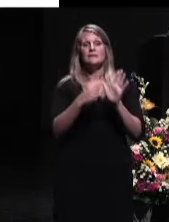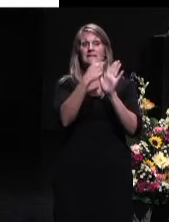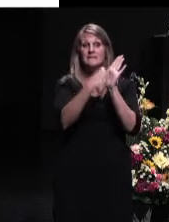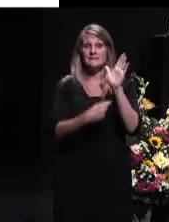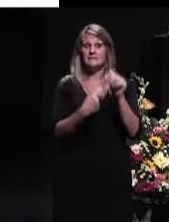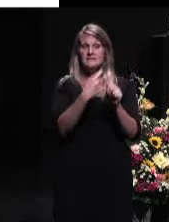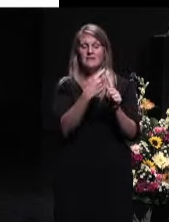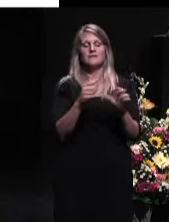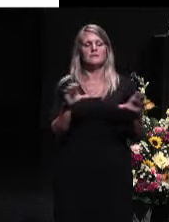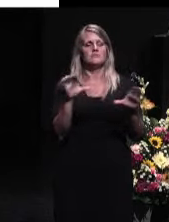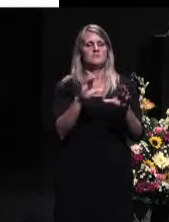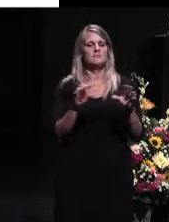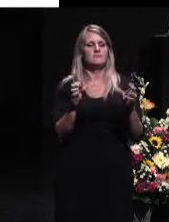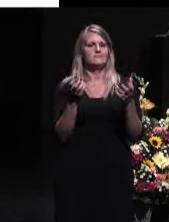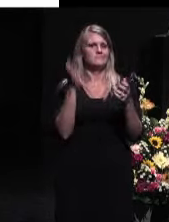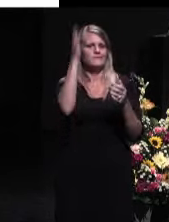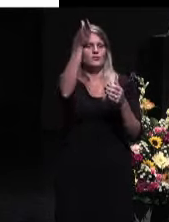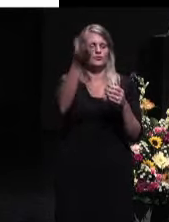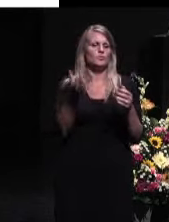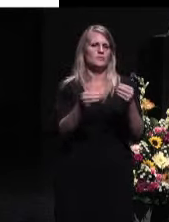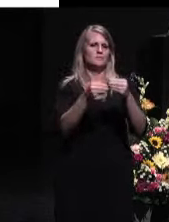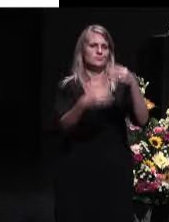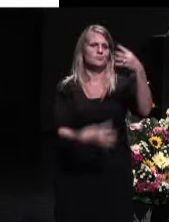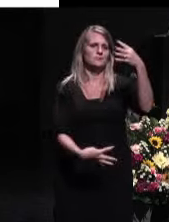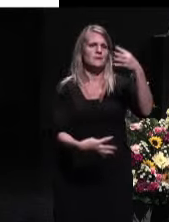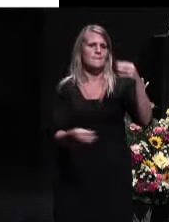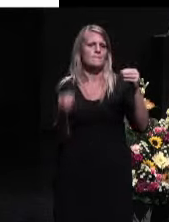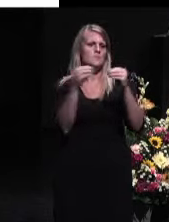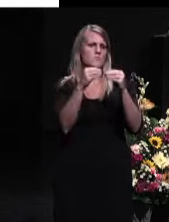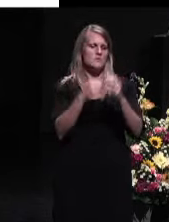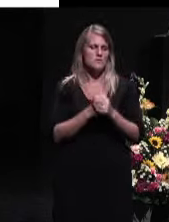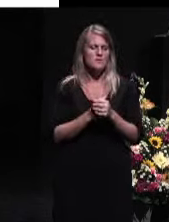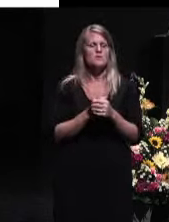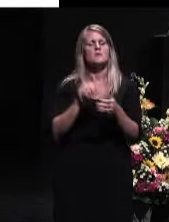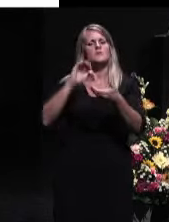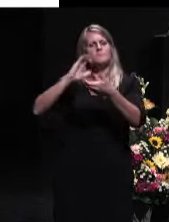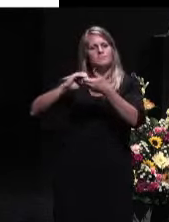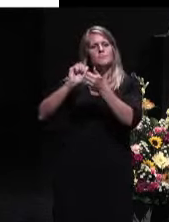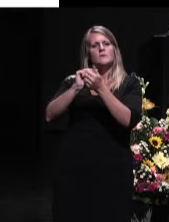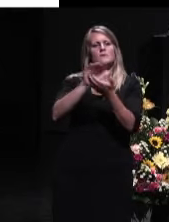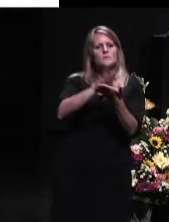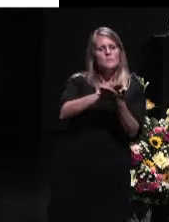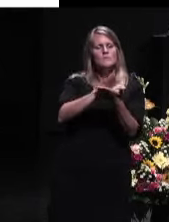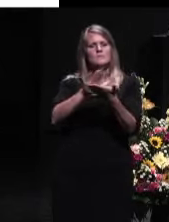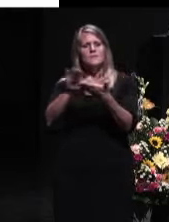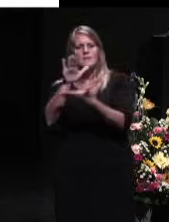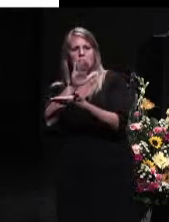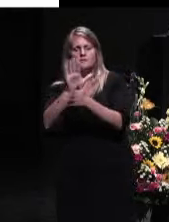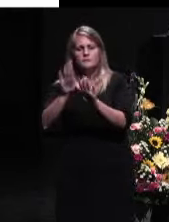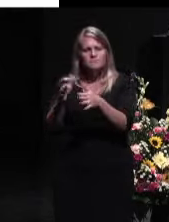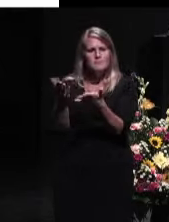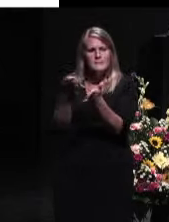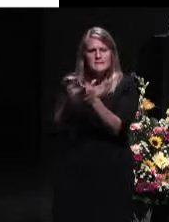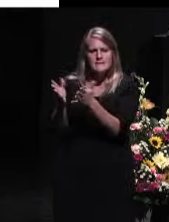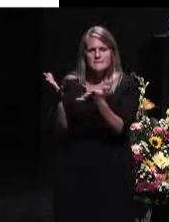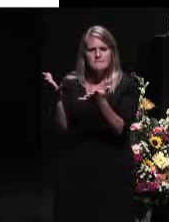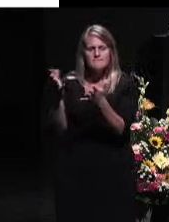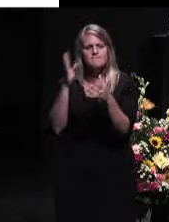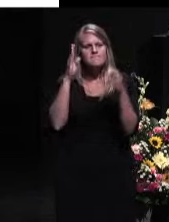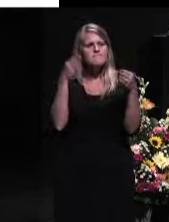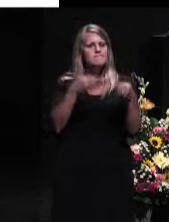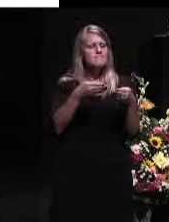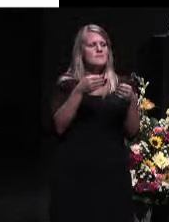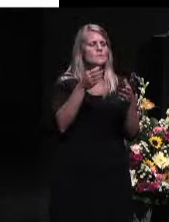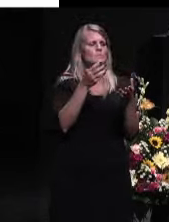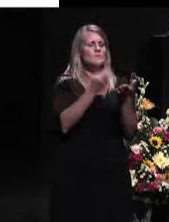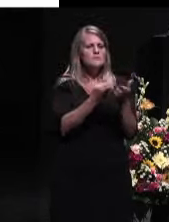more. We have been working with schools and colleges specifically on their plans, focusing around the resource